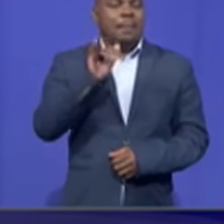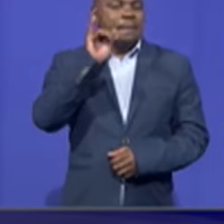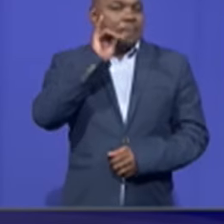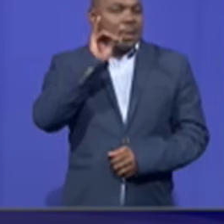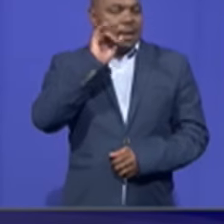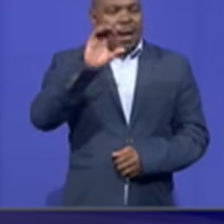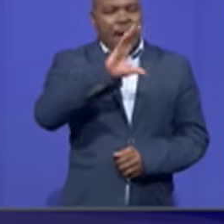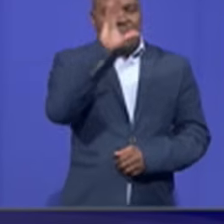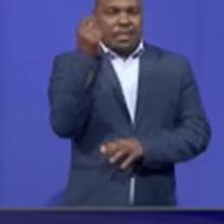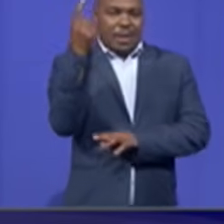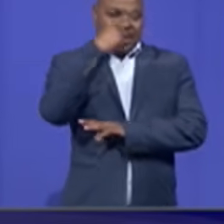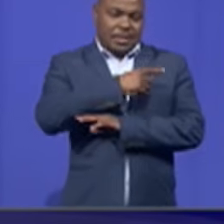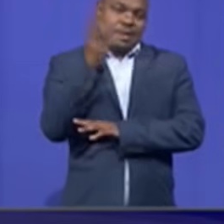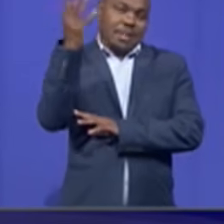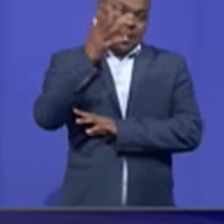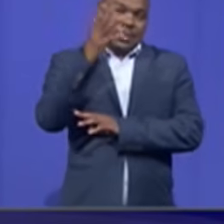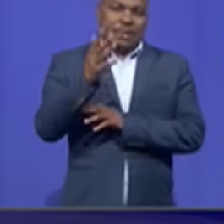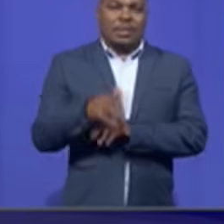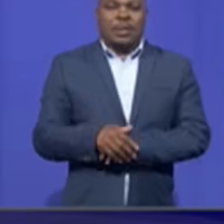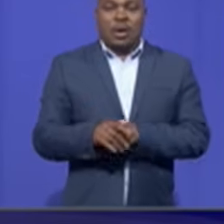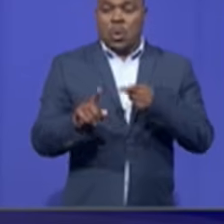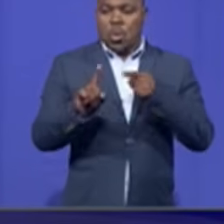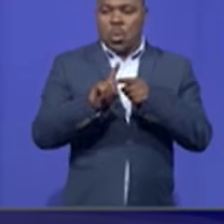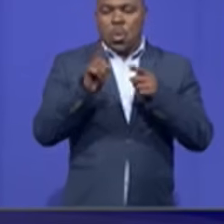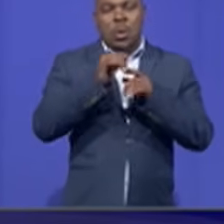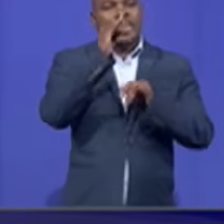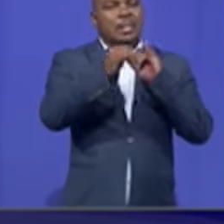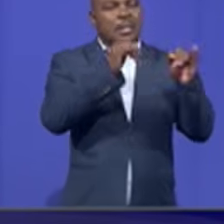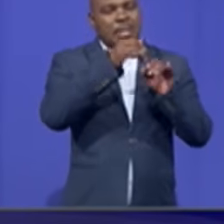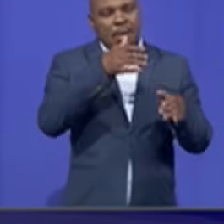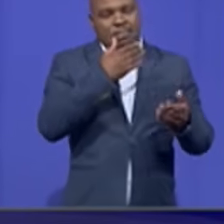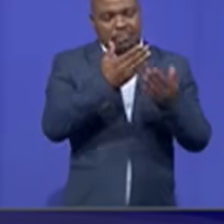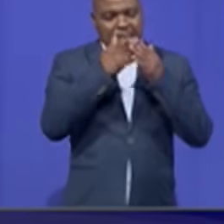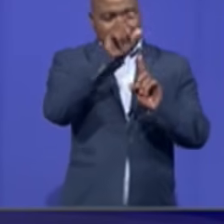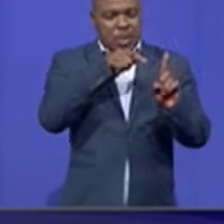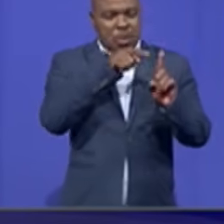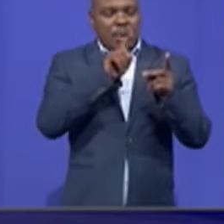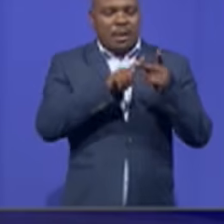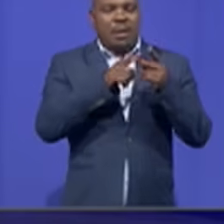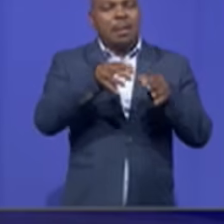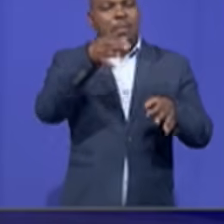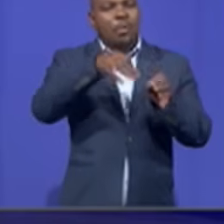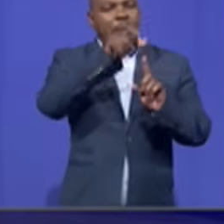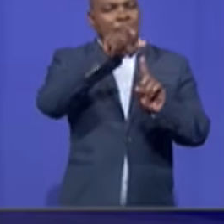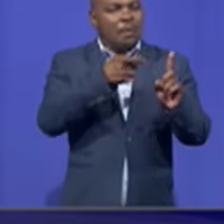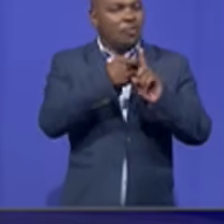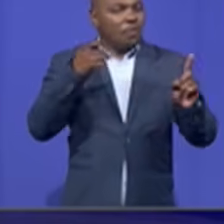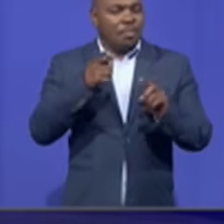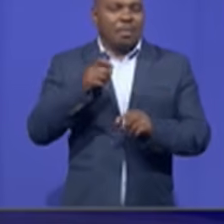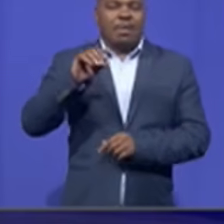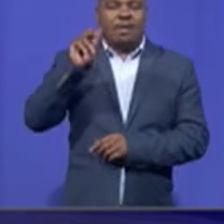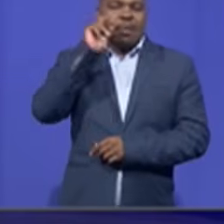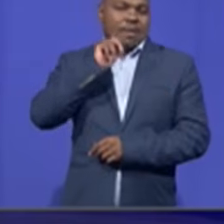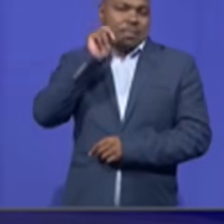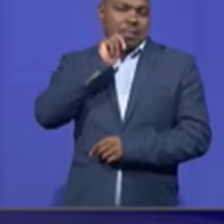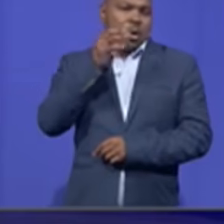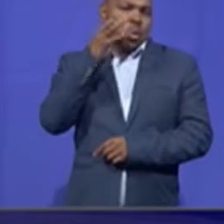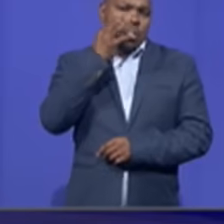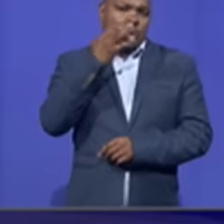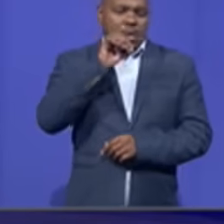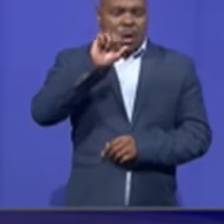Mbeki Africa Day. Fayemi yo e leng serutegi sa boditšhabatšhaba le motho wa dipolotiki kwa nageng ya Nigeria o rile Afrika e ka se nne serala